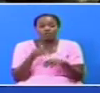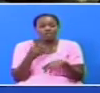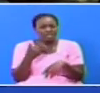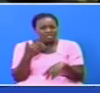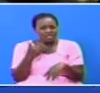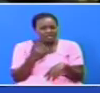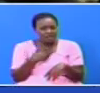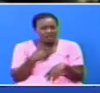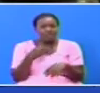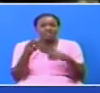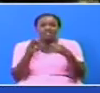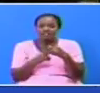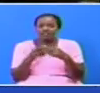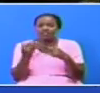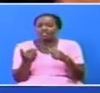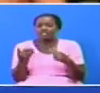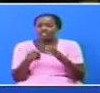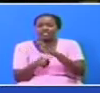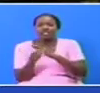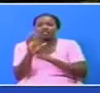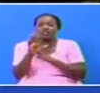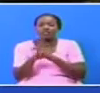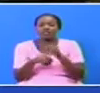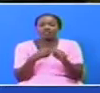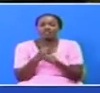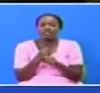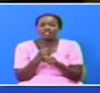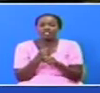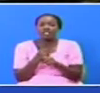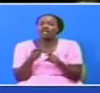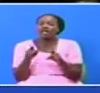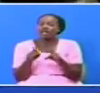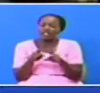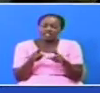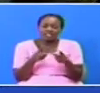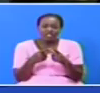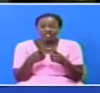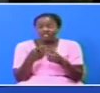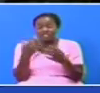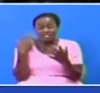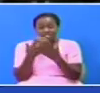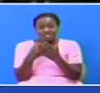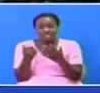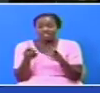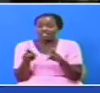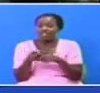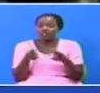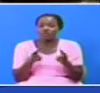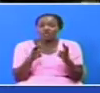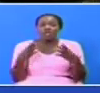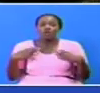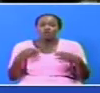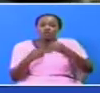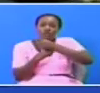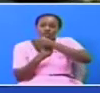children we take care of under 5 years old, and again we just pray for mothers, please don't abandon your babies. They're safe ways to, people will